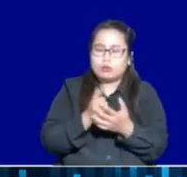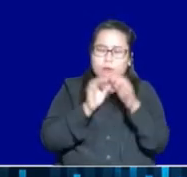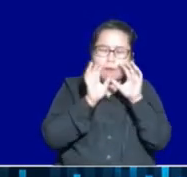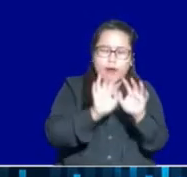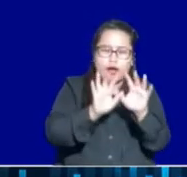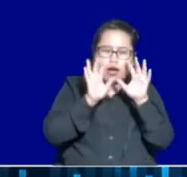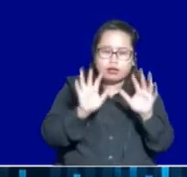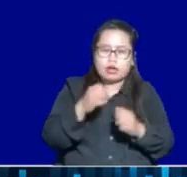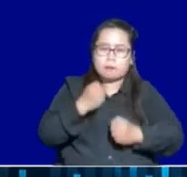lot of diversification